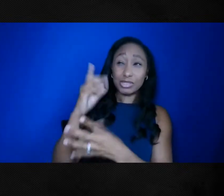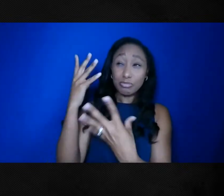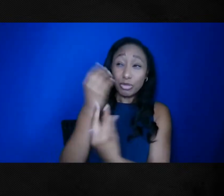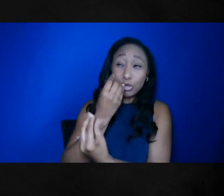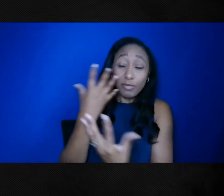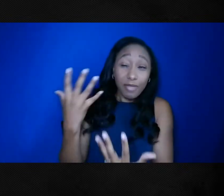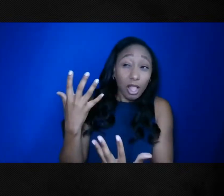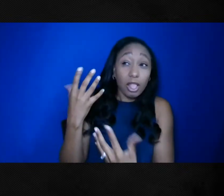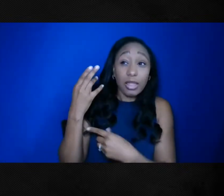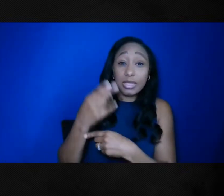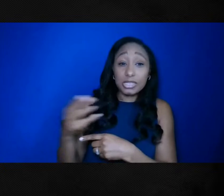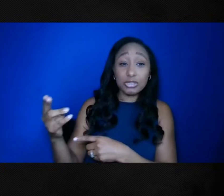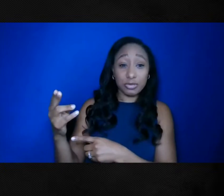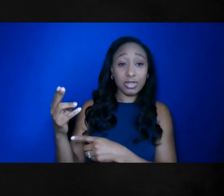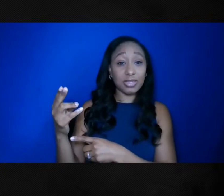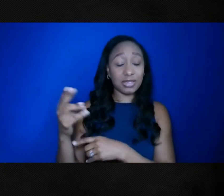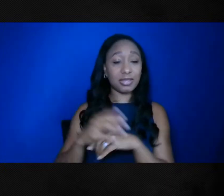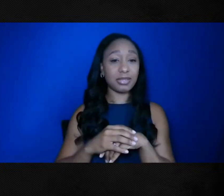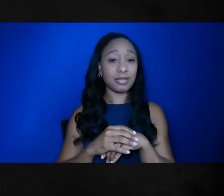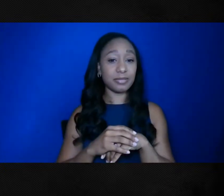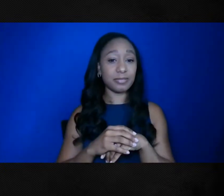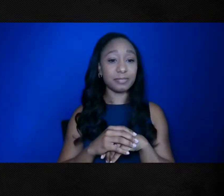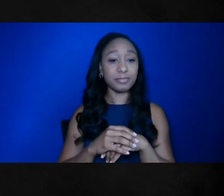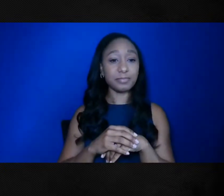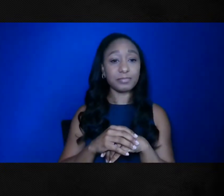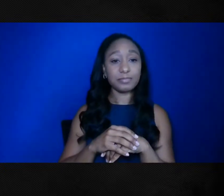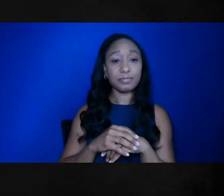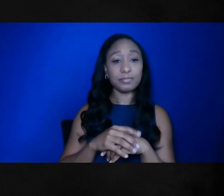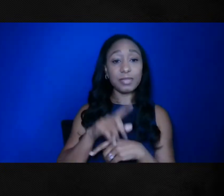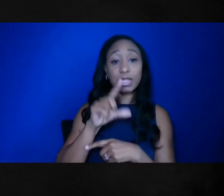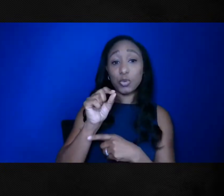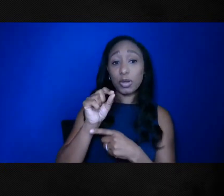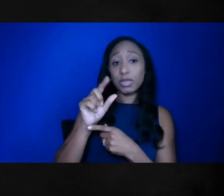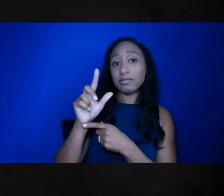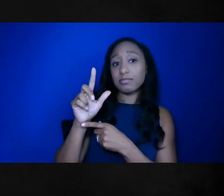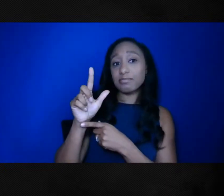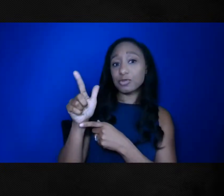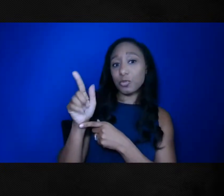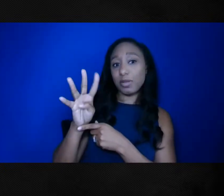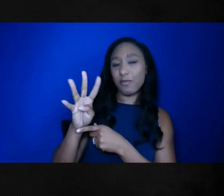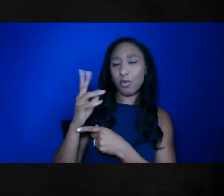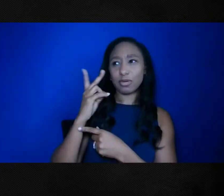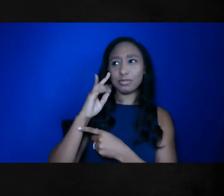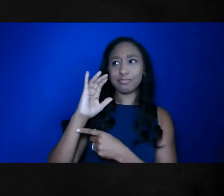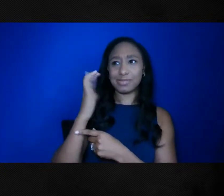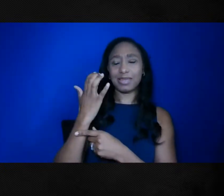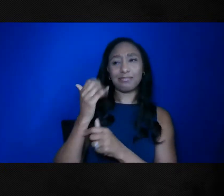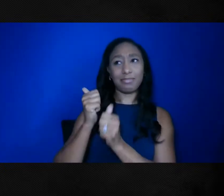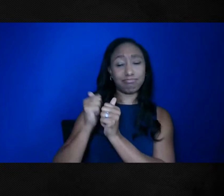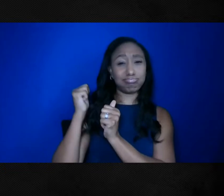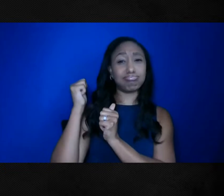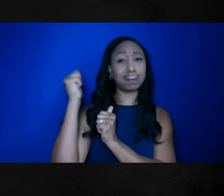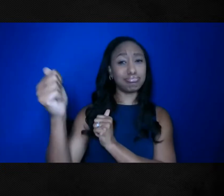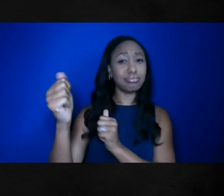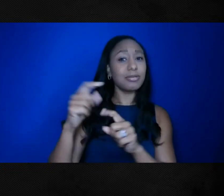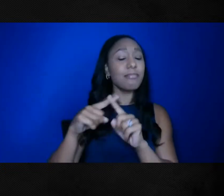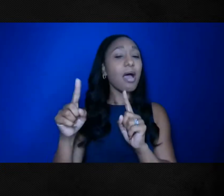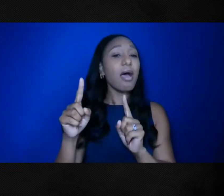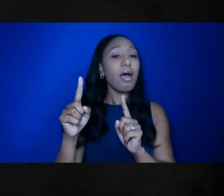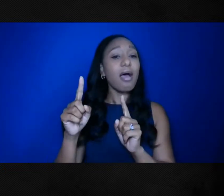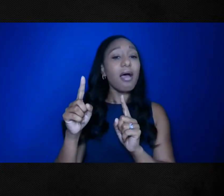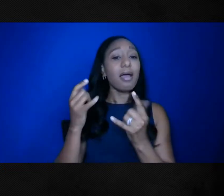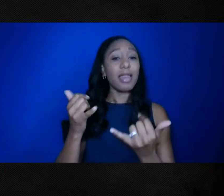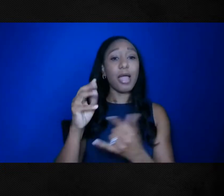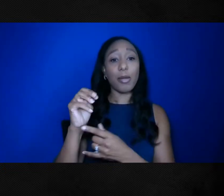2034 still seems pretty far off, so we also focus on another upcoming anniversary. Maryland has a new